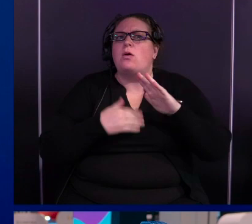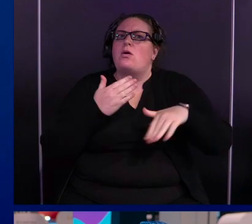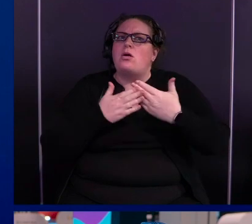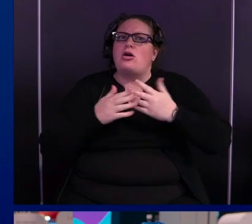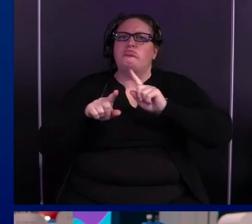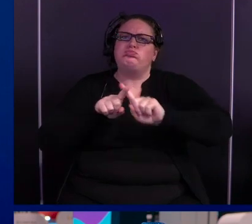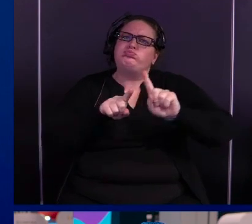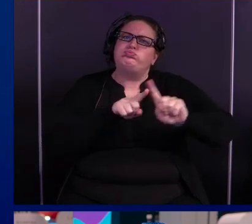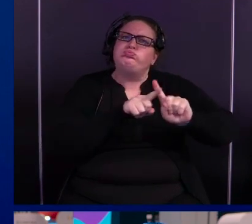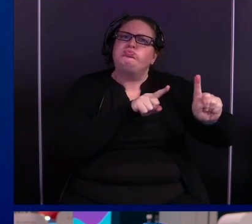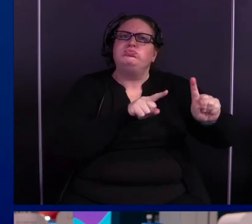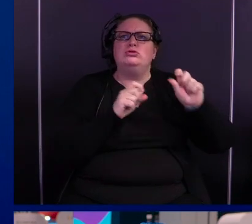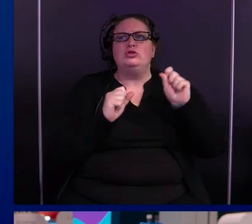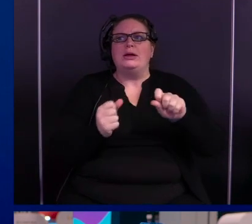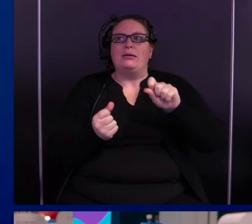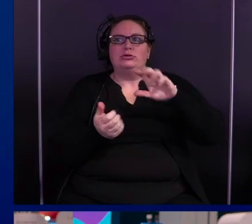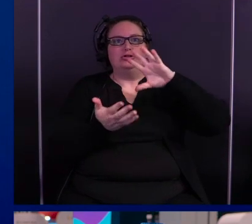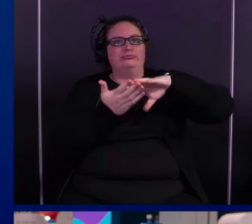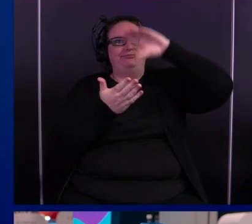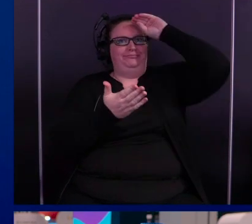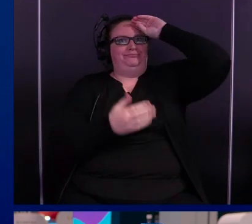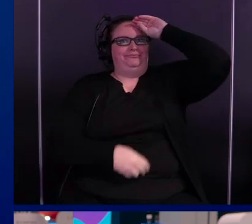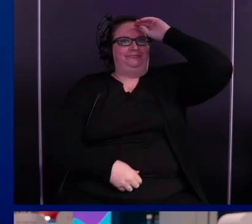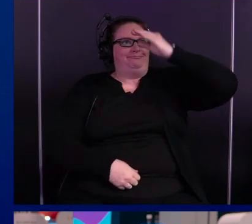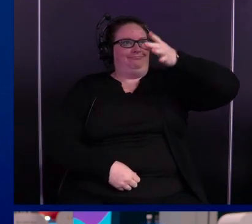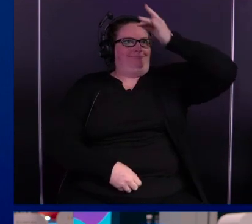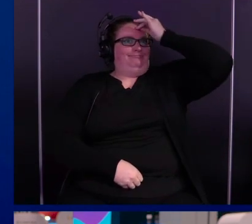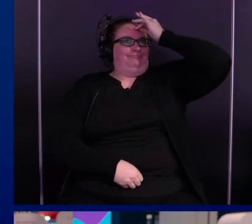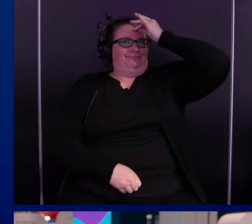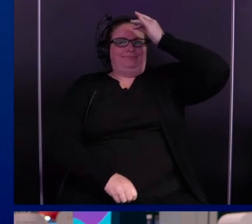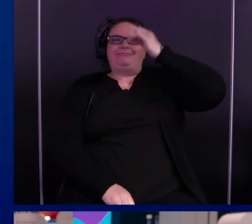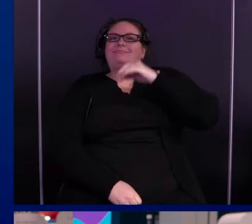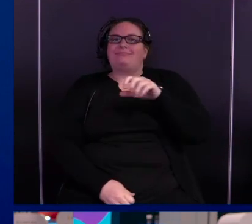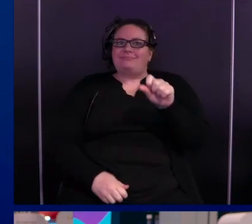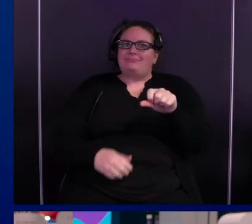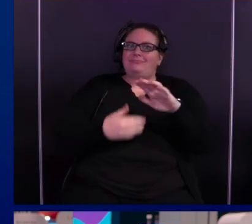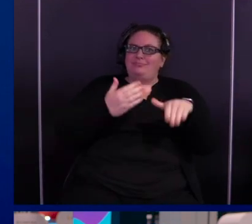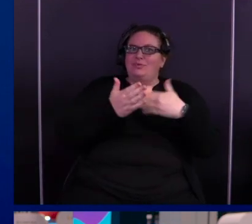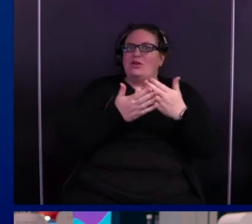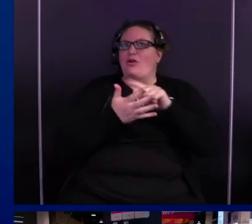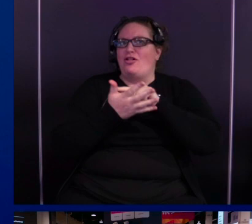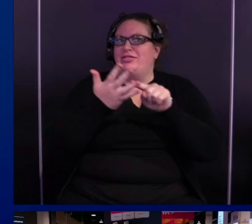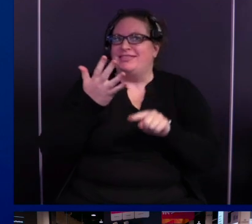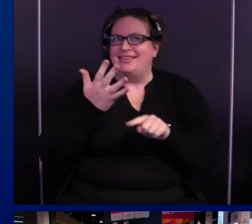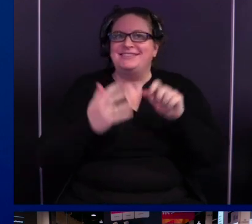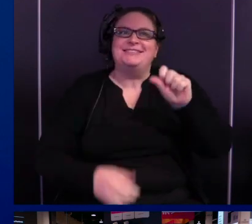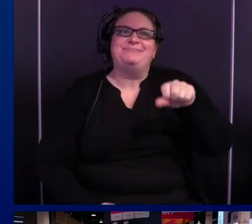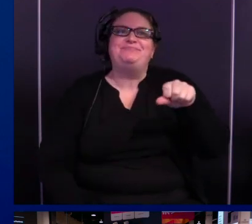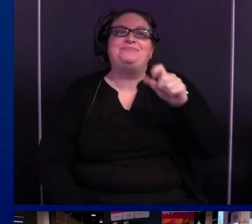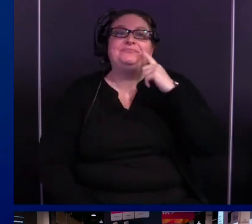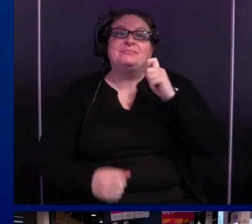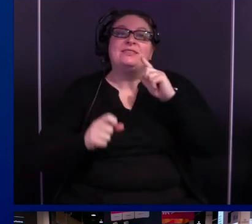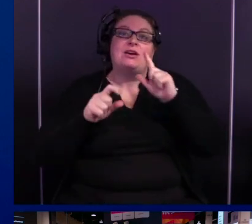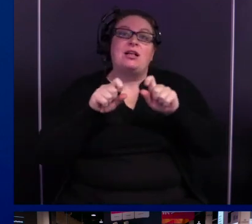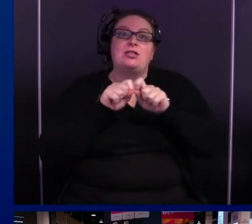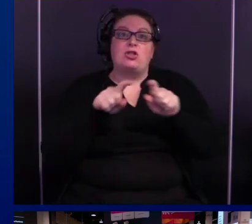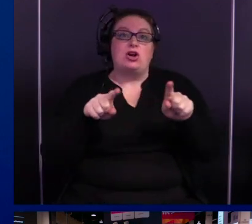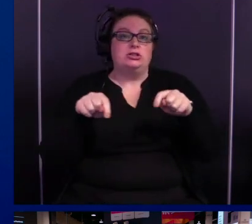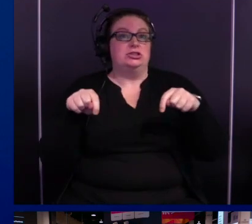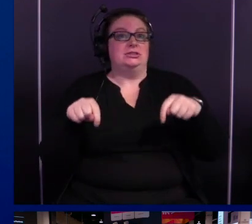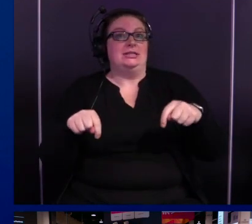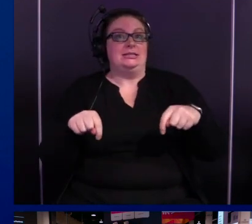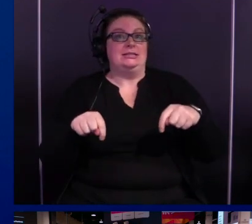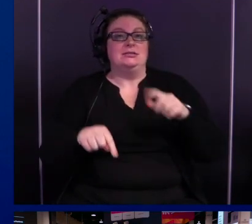modalities to be able to absorb it. All the things. Yeah. So what's great, so I'll go ahead and like if I launch into this here, we'll see